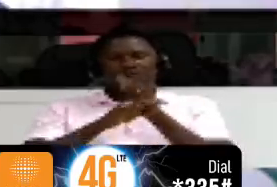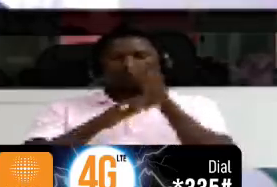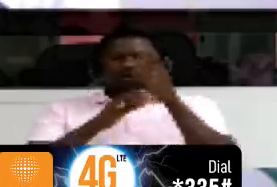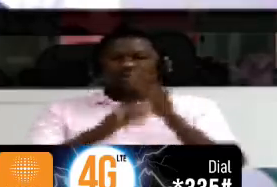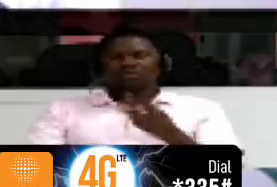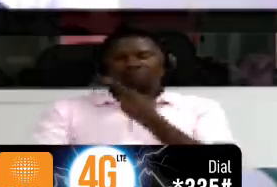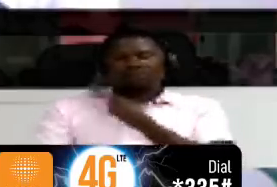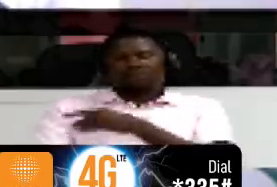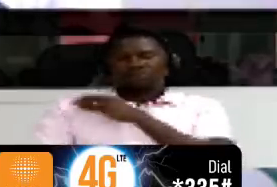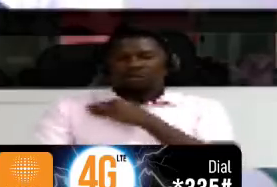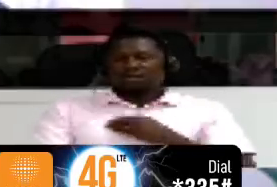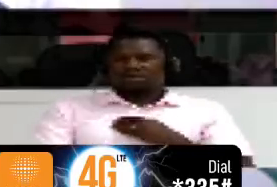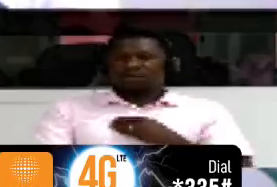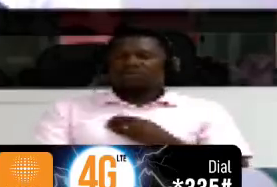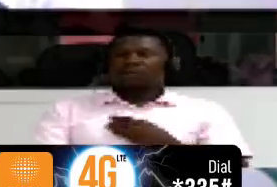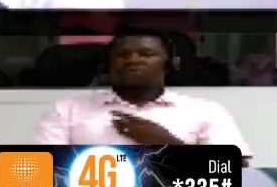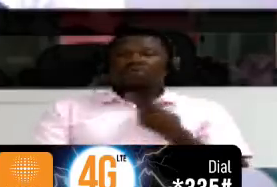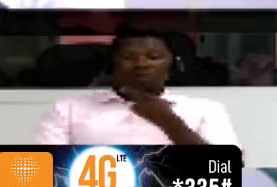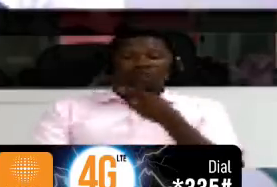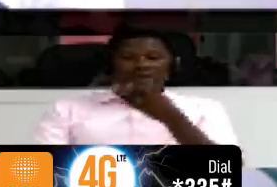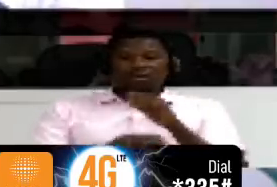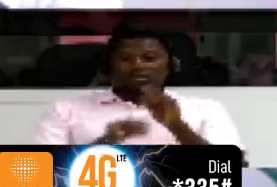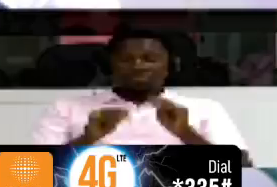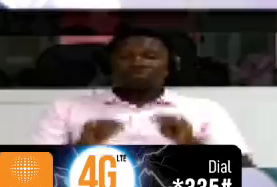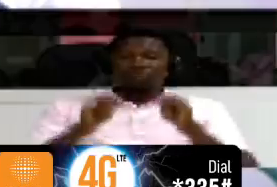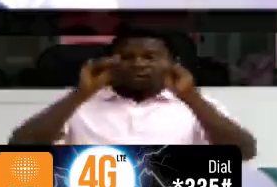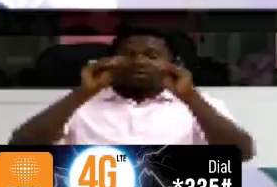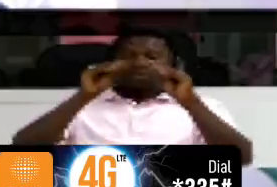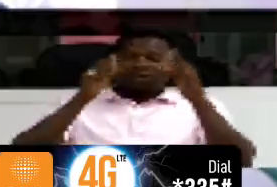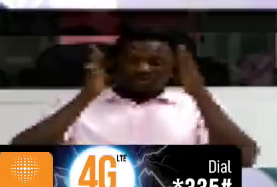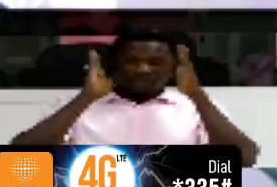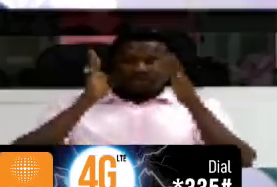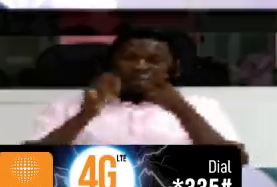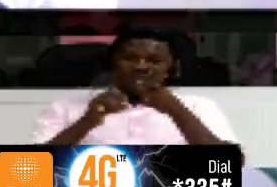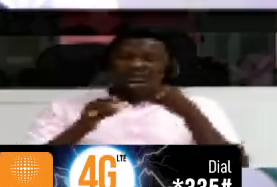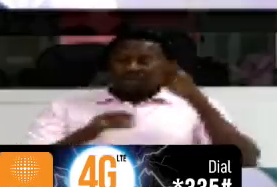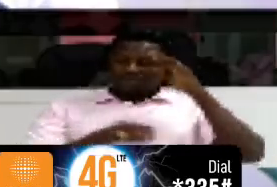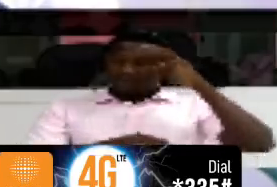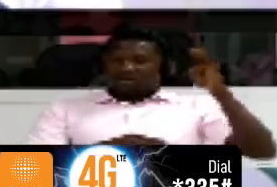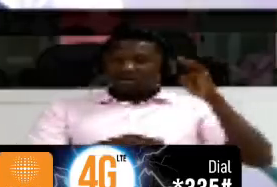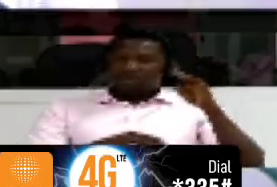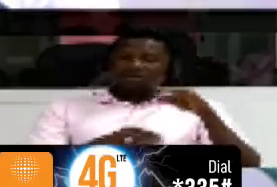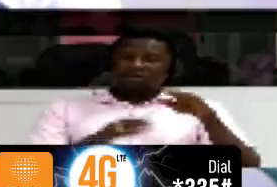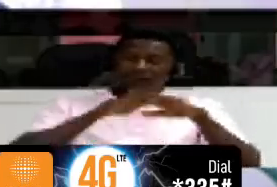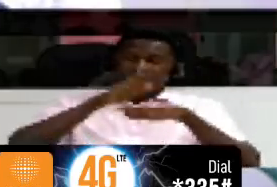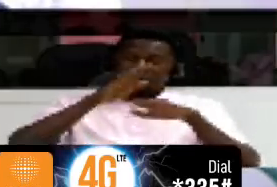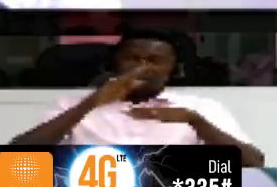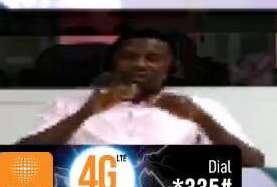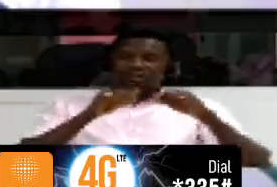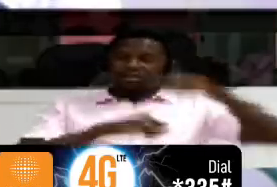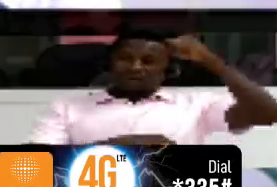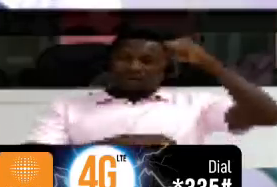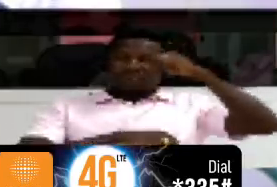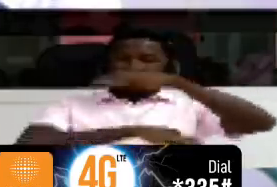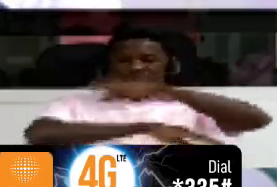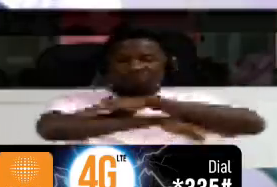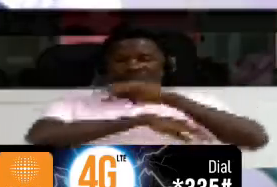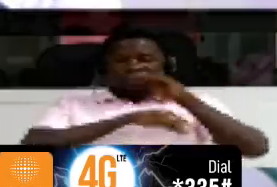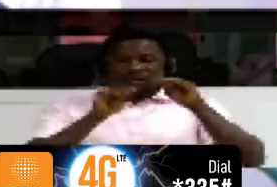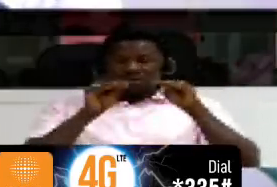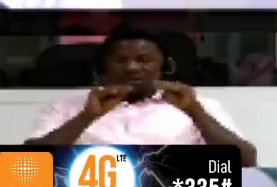treated. Already there is a promotional crisis in the Ministry of Basic and Secondary Education. Yes.